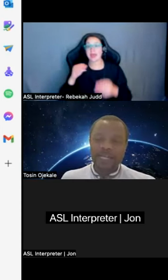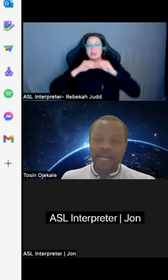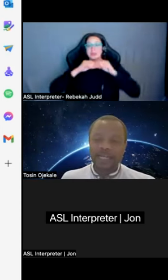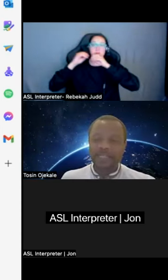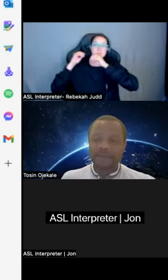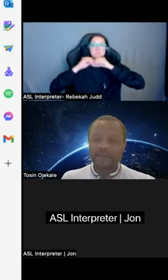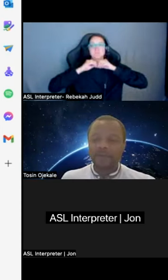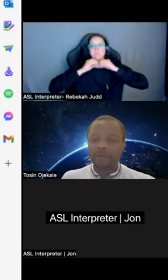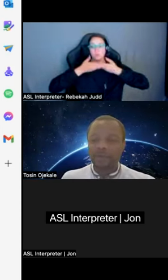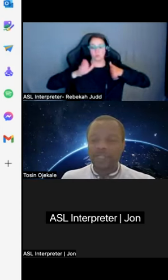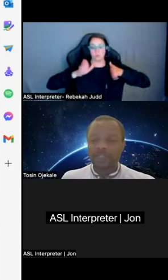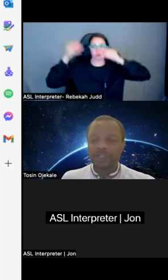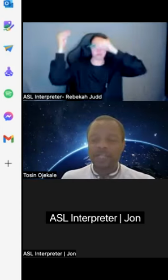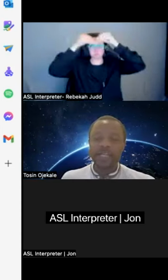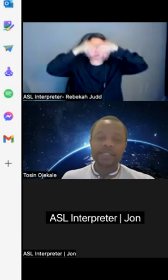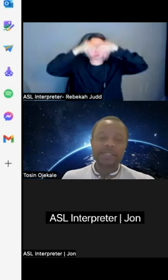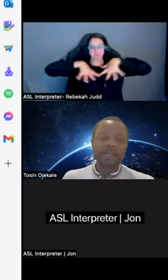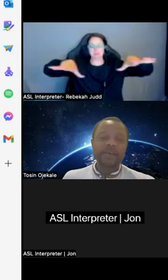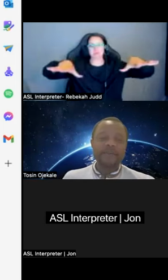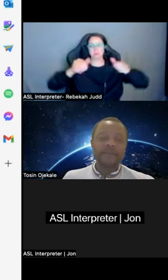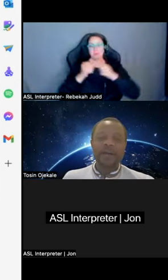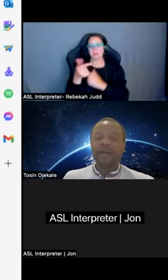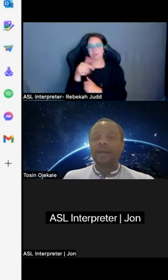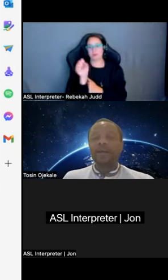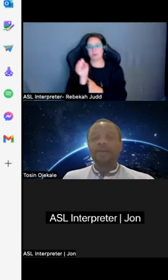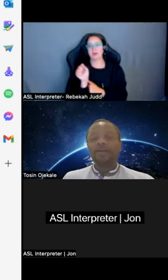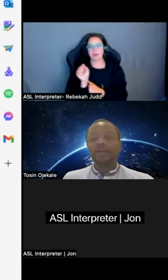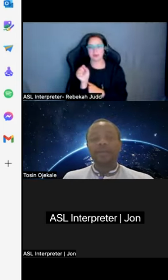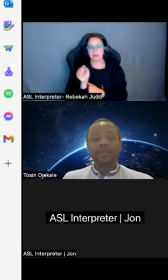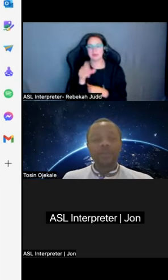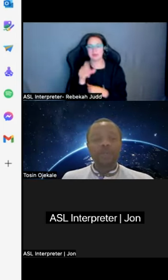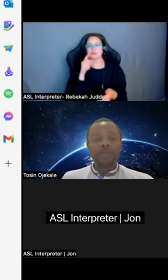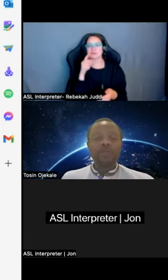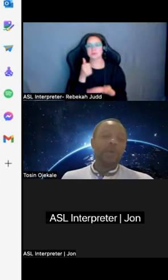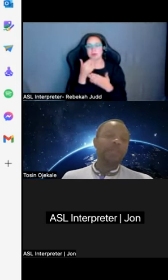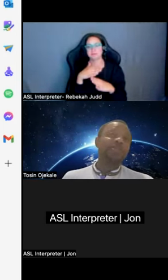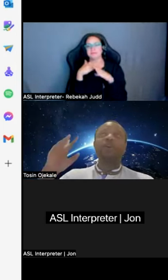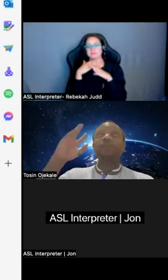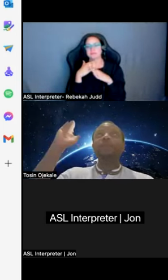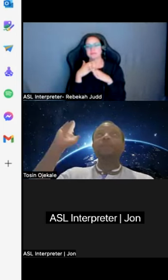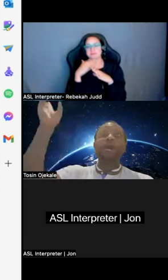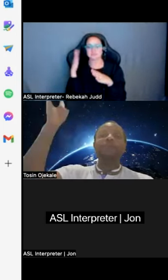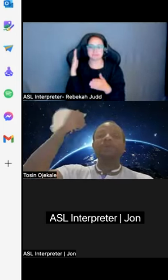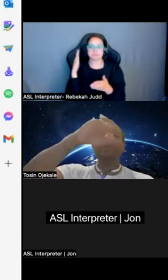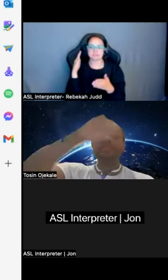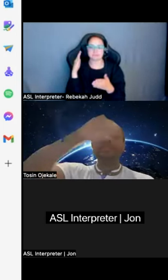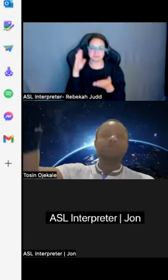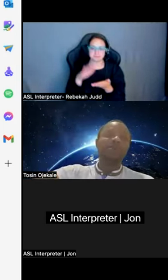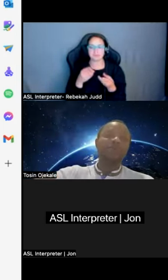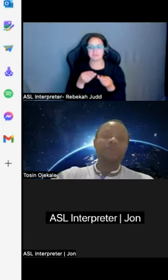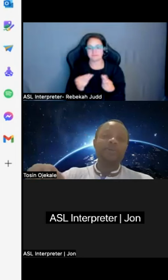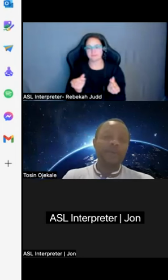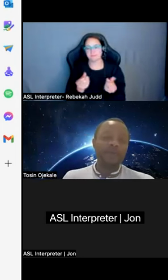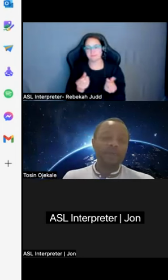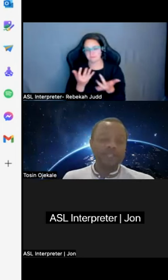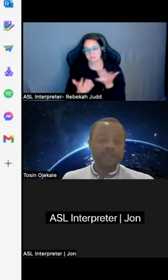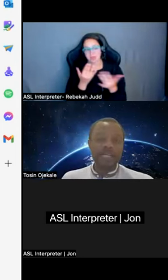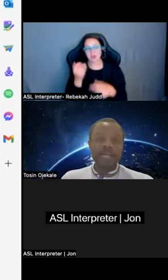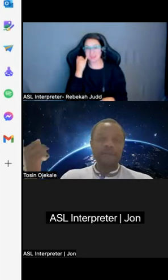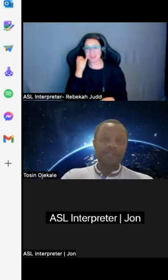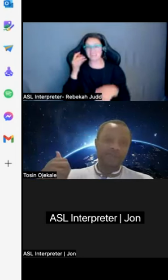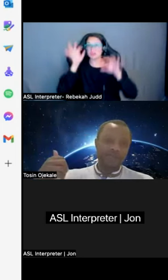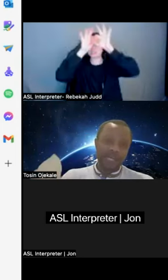provide the highest level of protection against fire. Okay, so when you see all of those pipes running through different